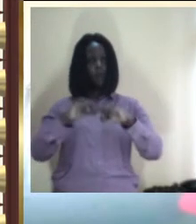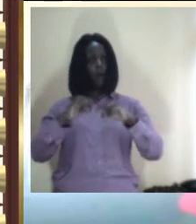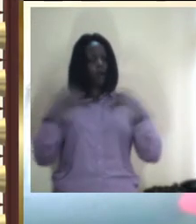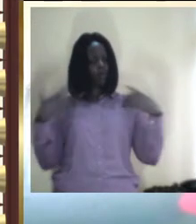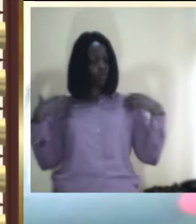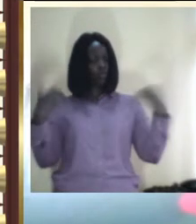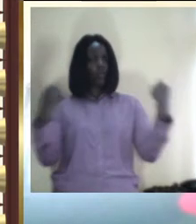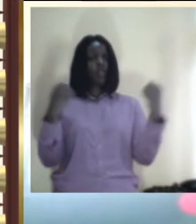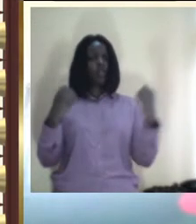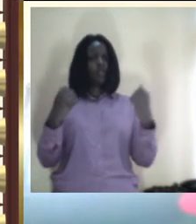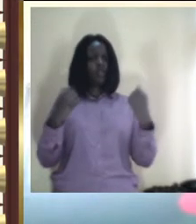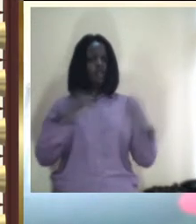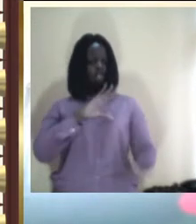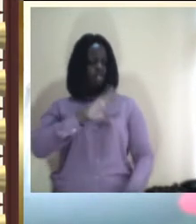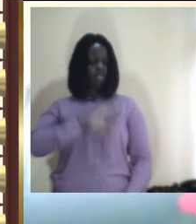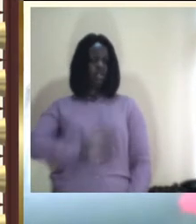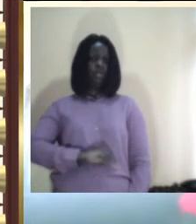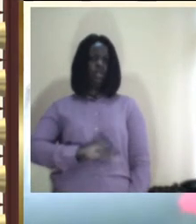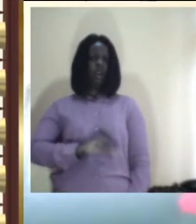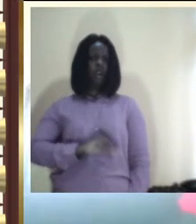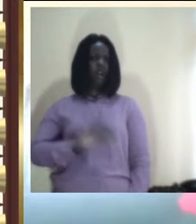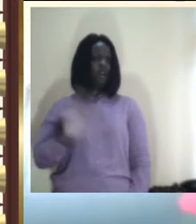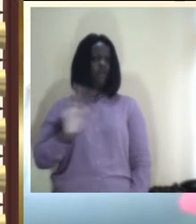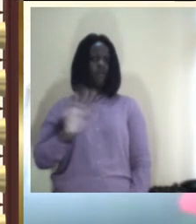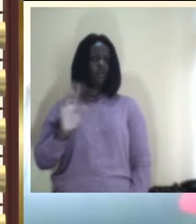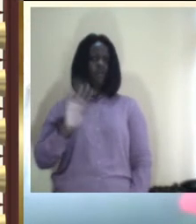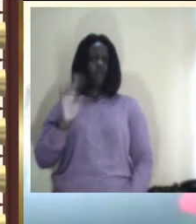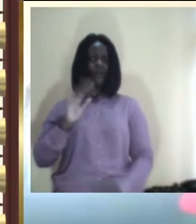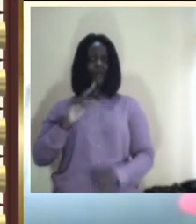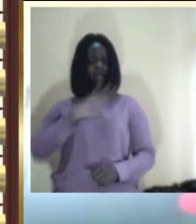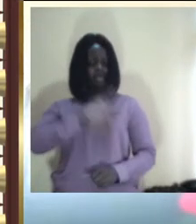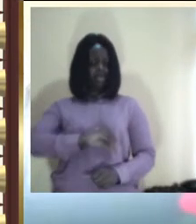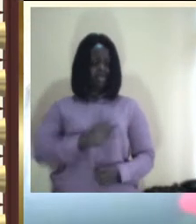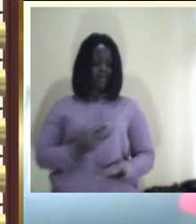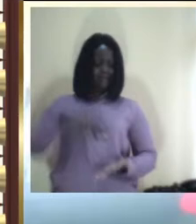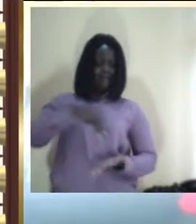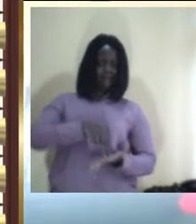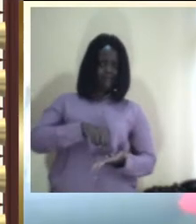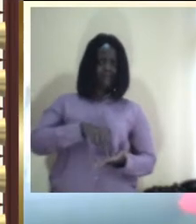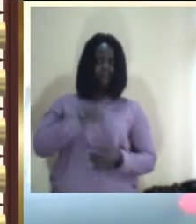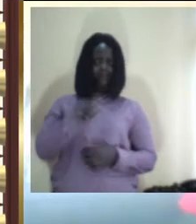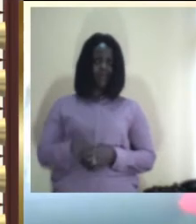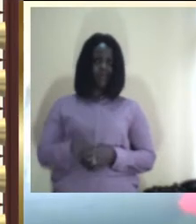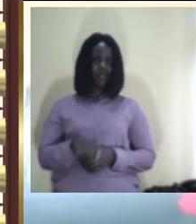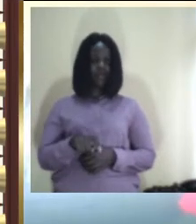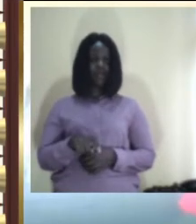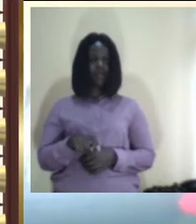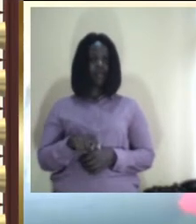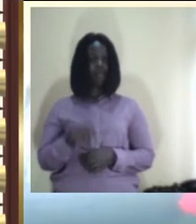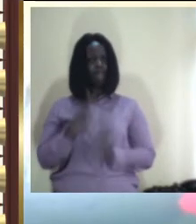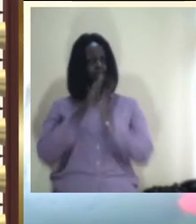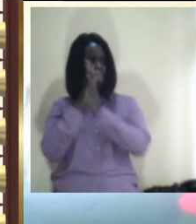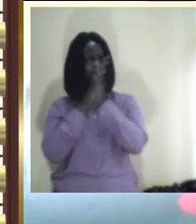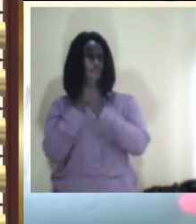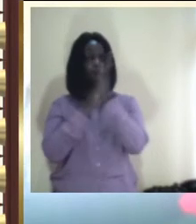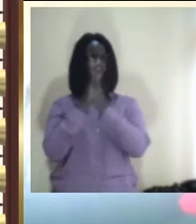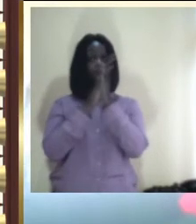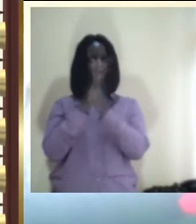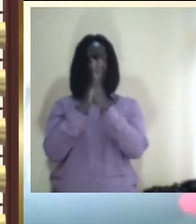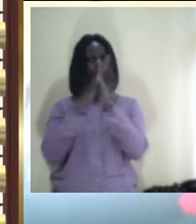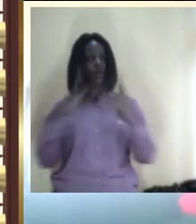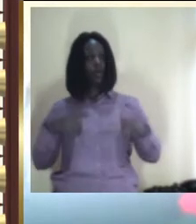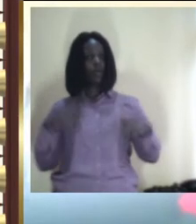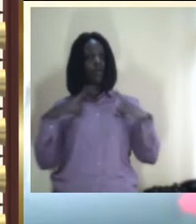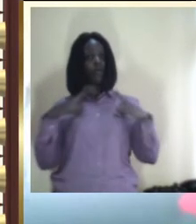can lower our spirit to the point of no return, that our will to live and strive